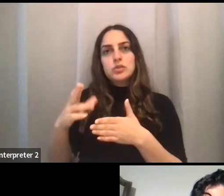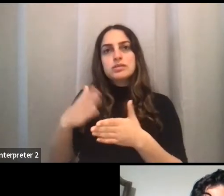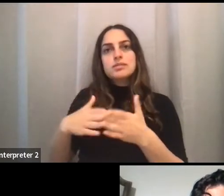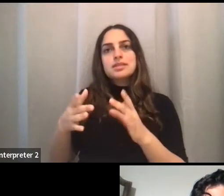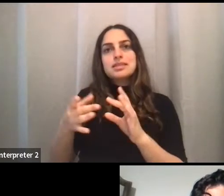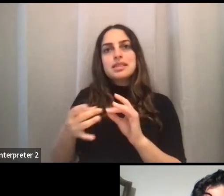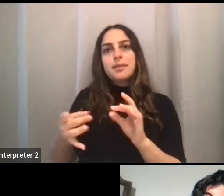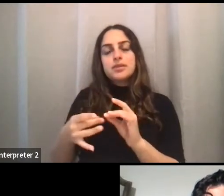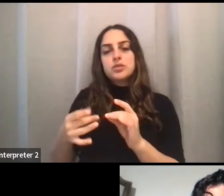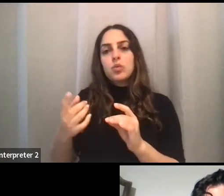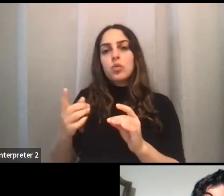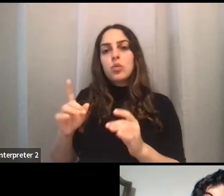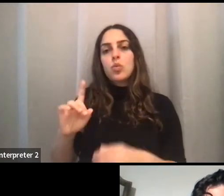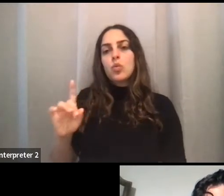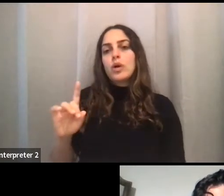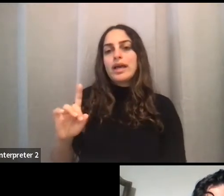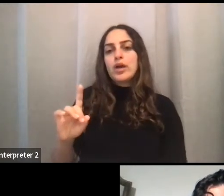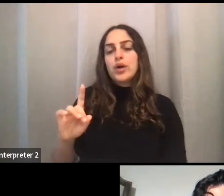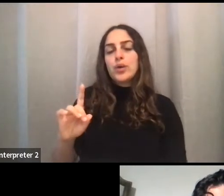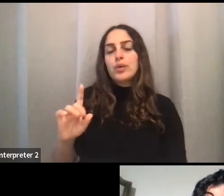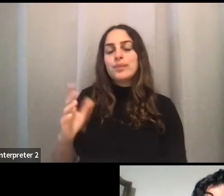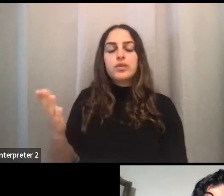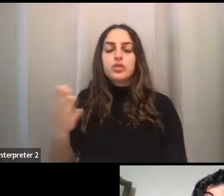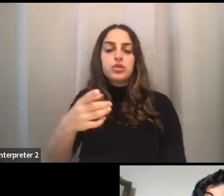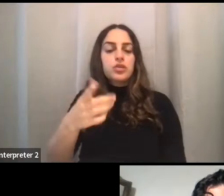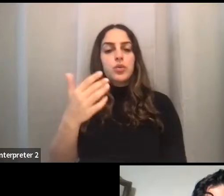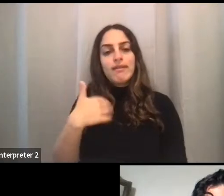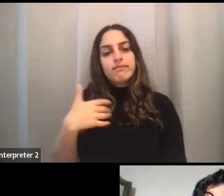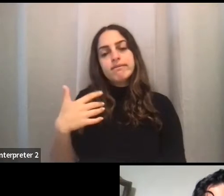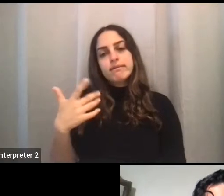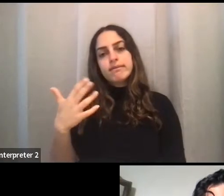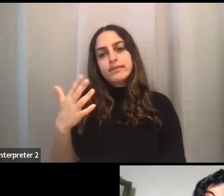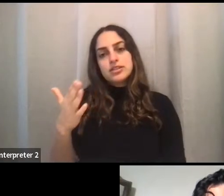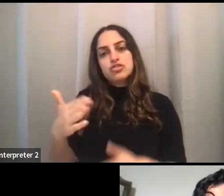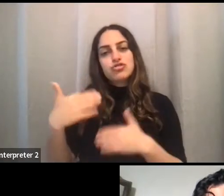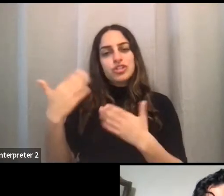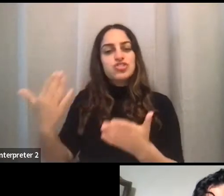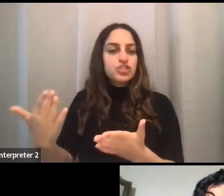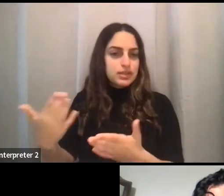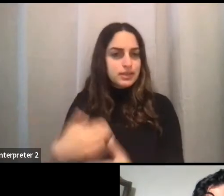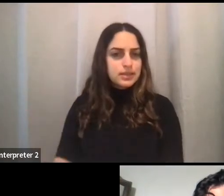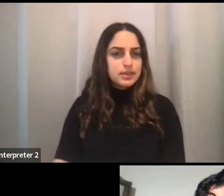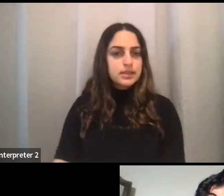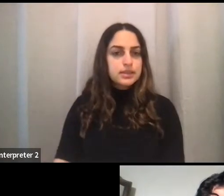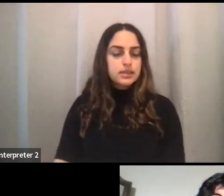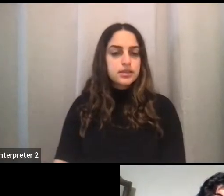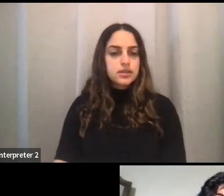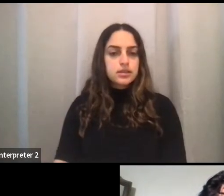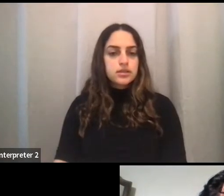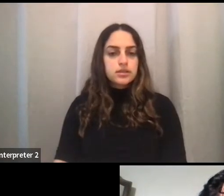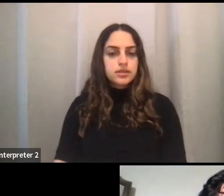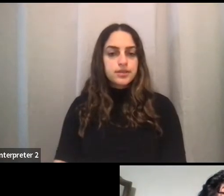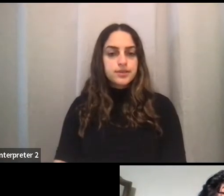would we put it at what stage and do you have any other any suggestions along those lines for me